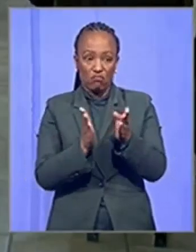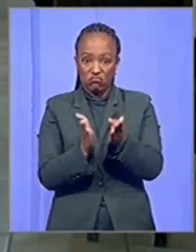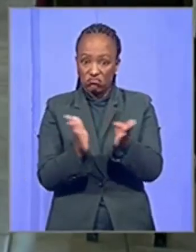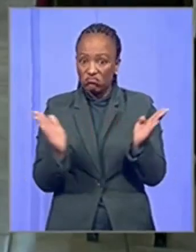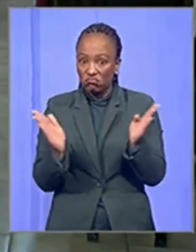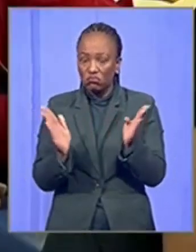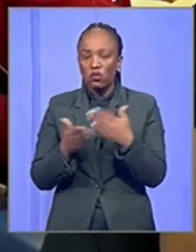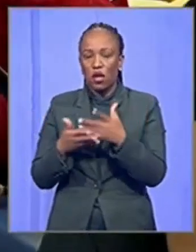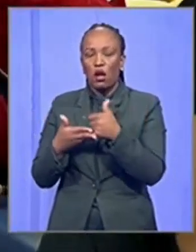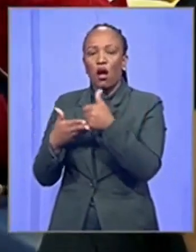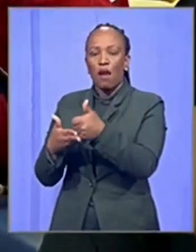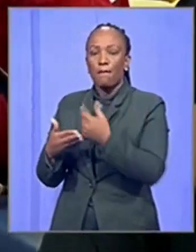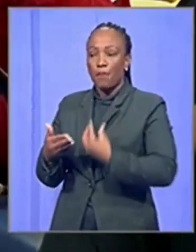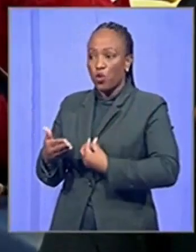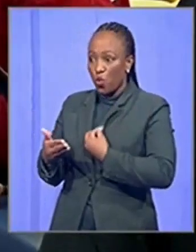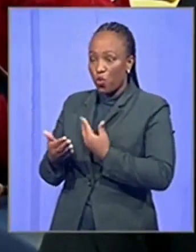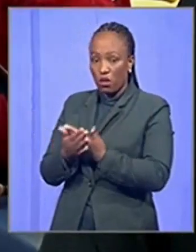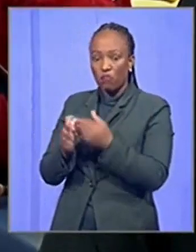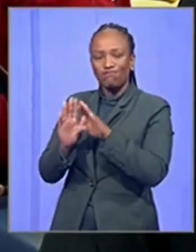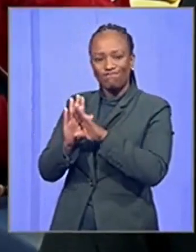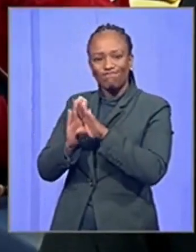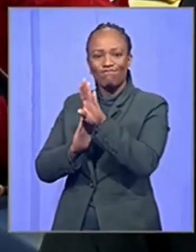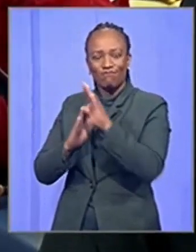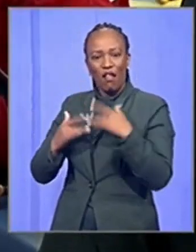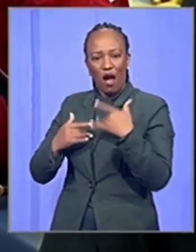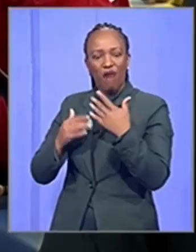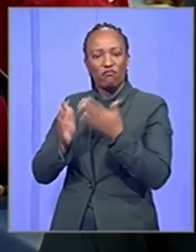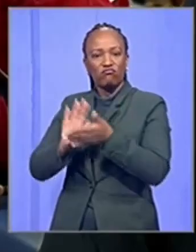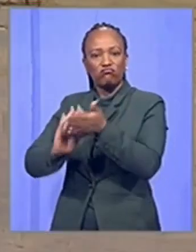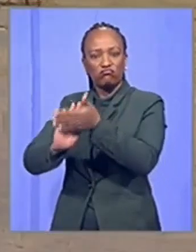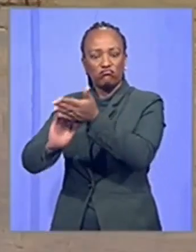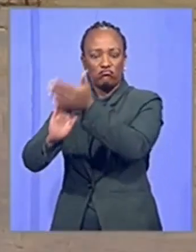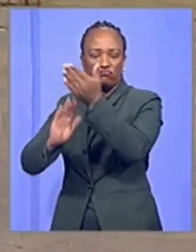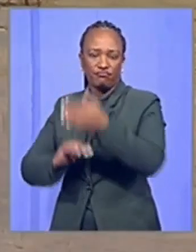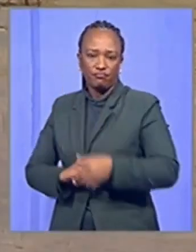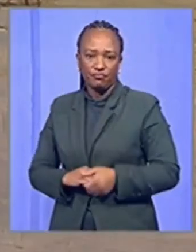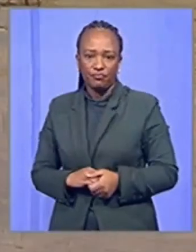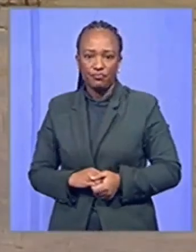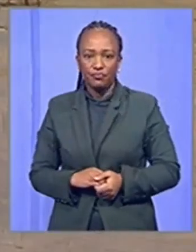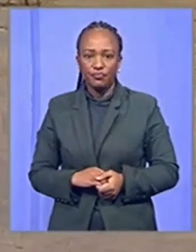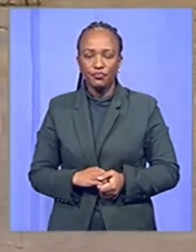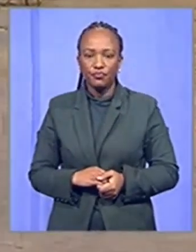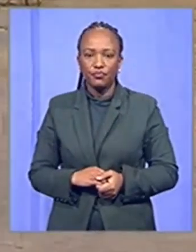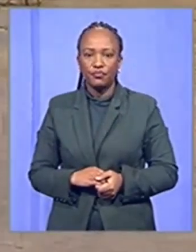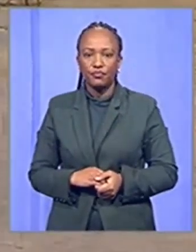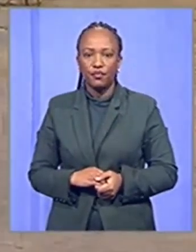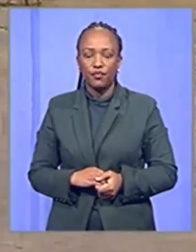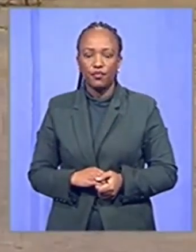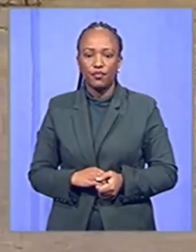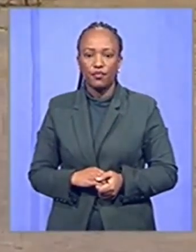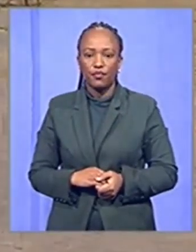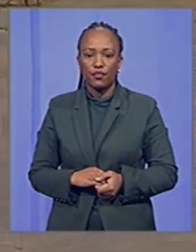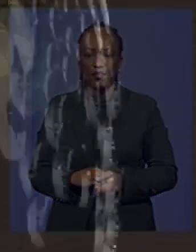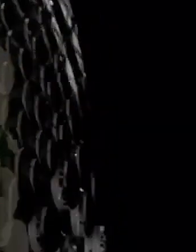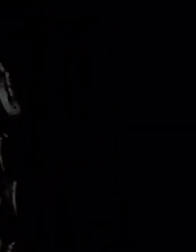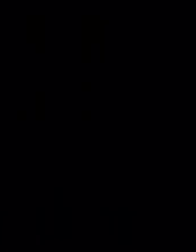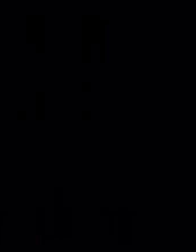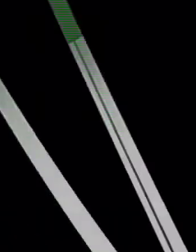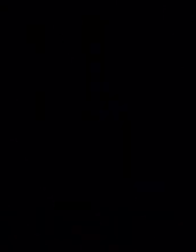kgontsha bašwa go bona bokamoso jo bo tsweletseng. Molemo one motho wa SABC News, Oliver Woodbosch.